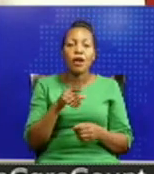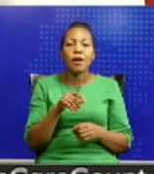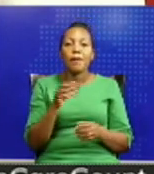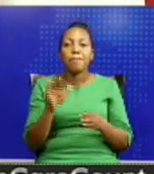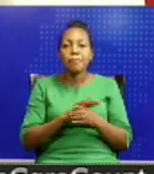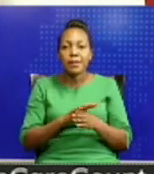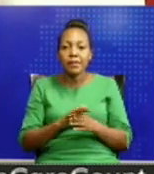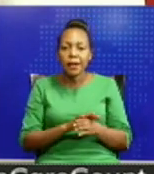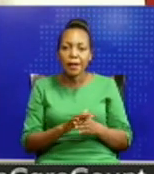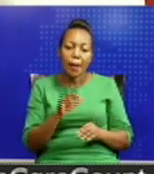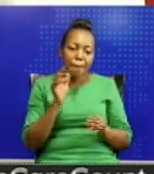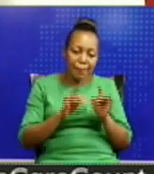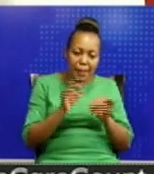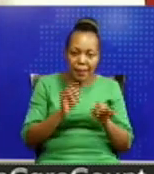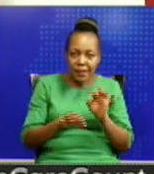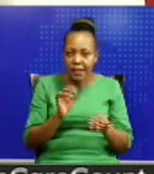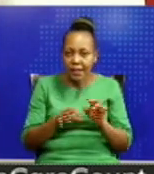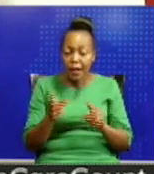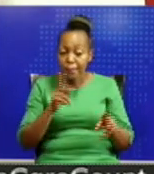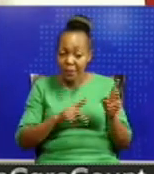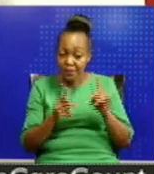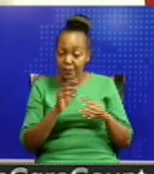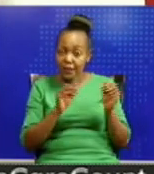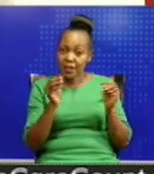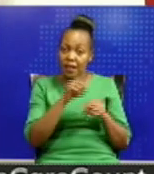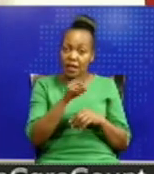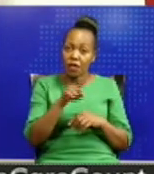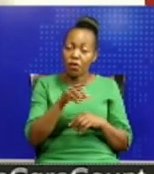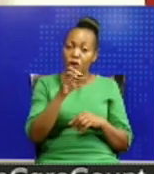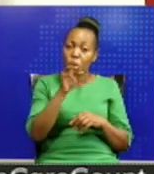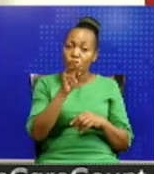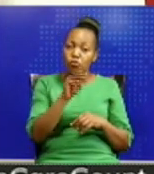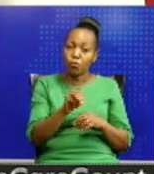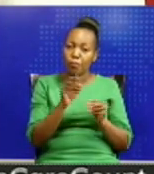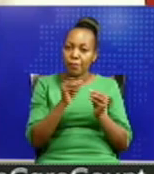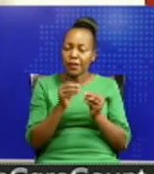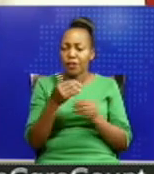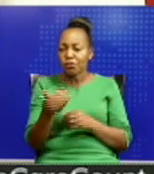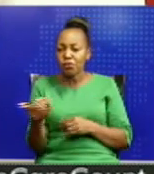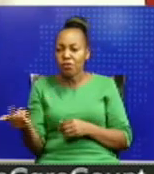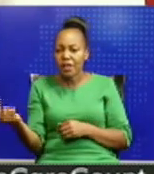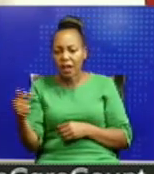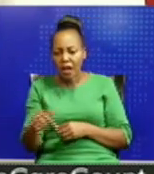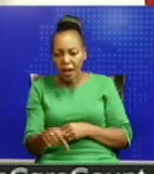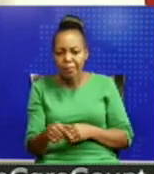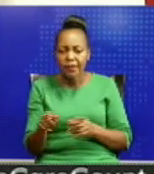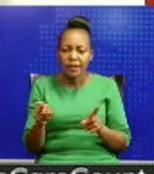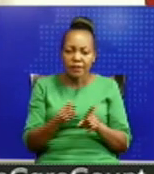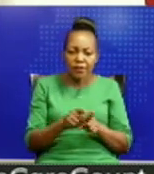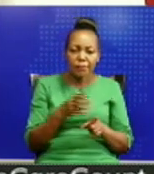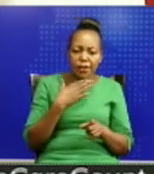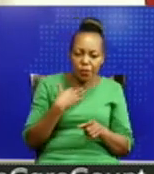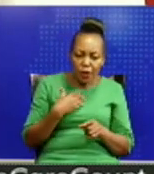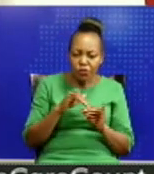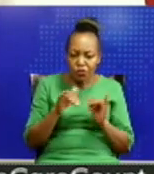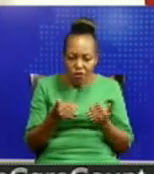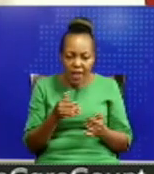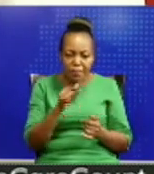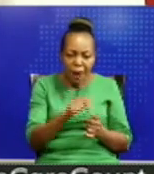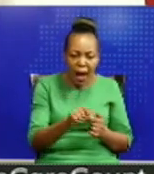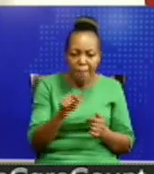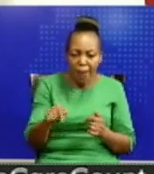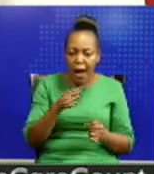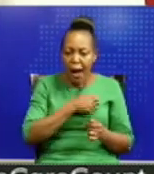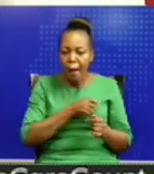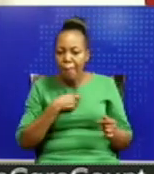laptop are participating in this meeting, the children are coming around you, they want also to be able to touch on the